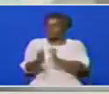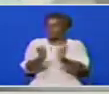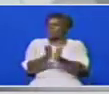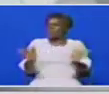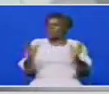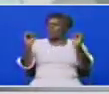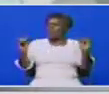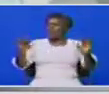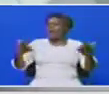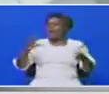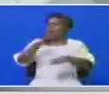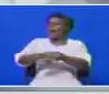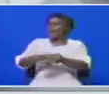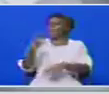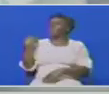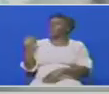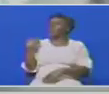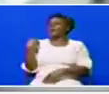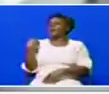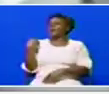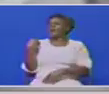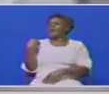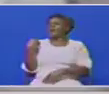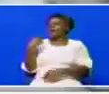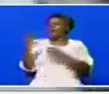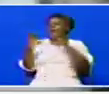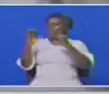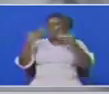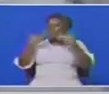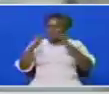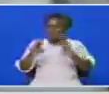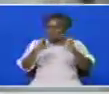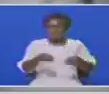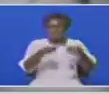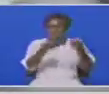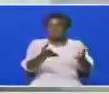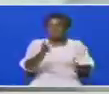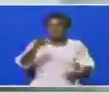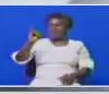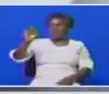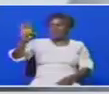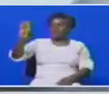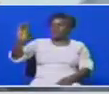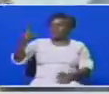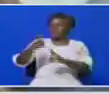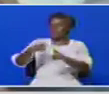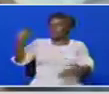into this. We did those communications to the ABC this morning. We have a letter to the effect. From yesterday. From yesterday.